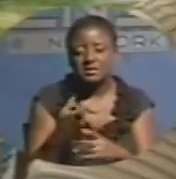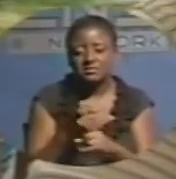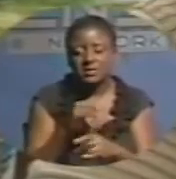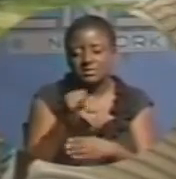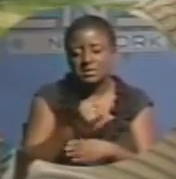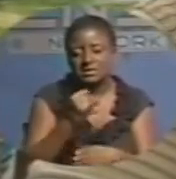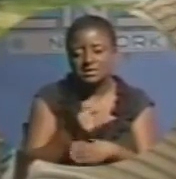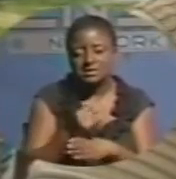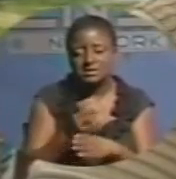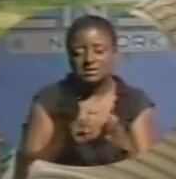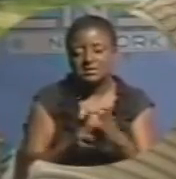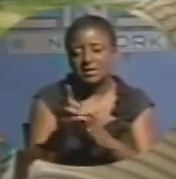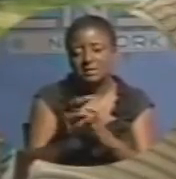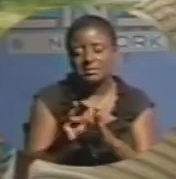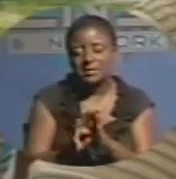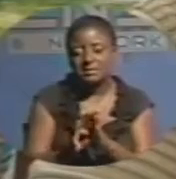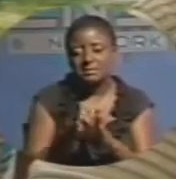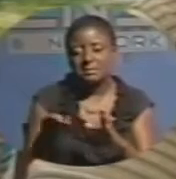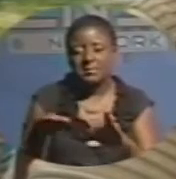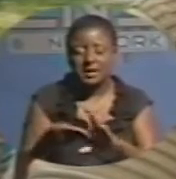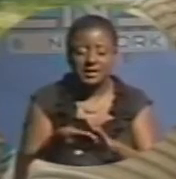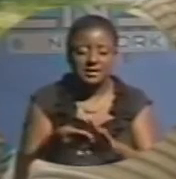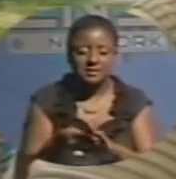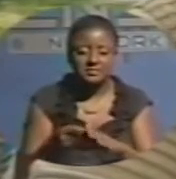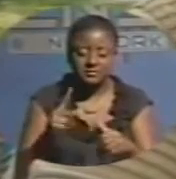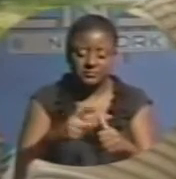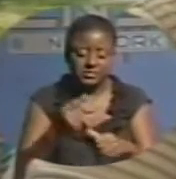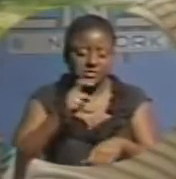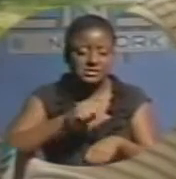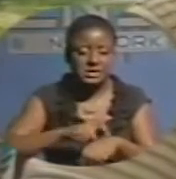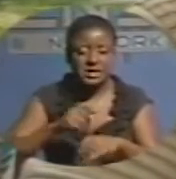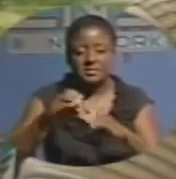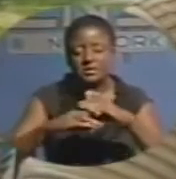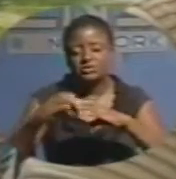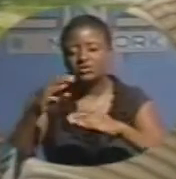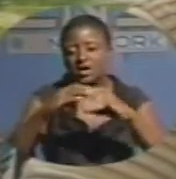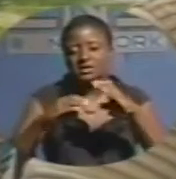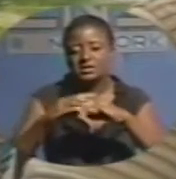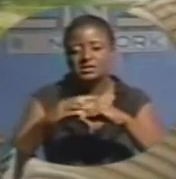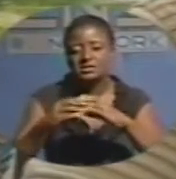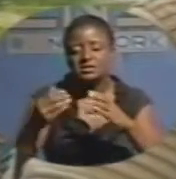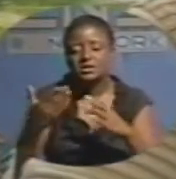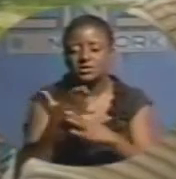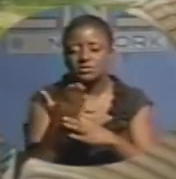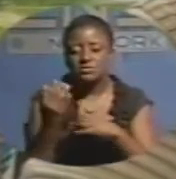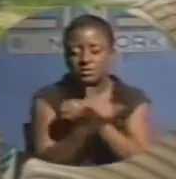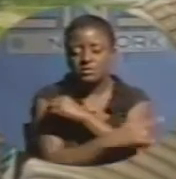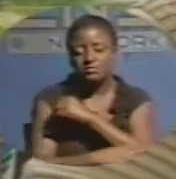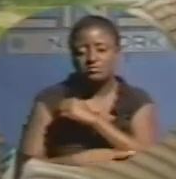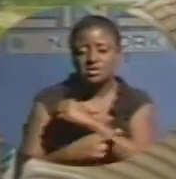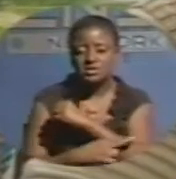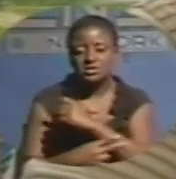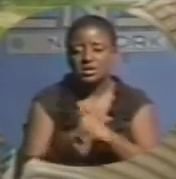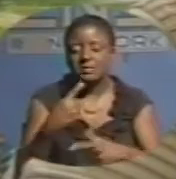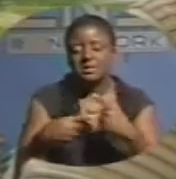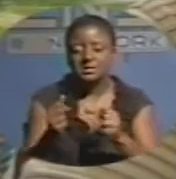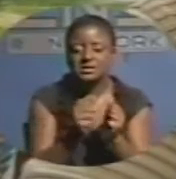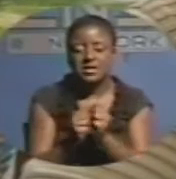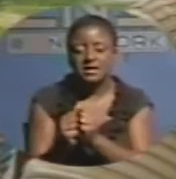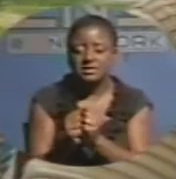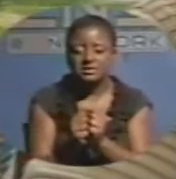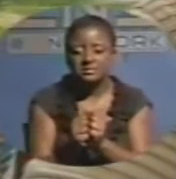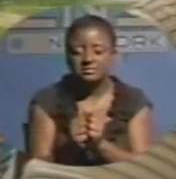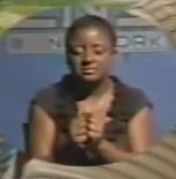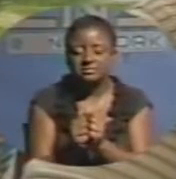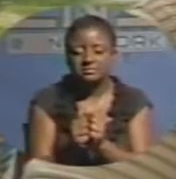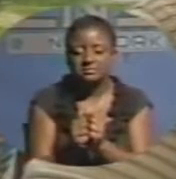will be the first time that contractors throughout the region will be coming together. And that is the significant thing about this particular